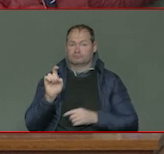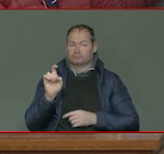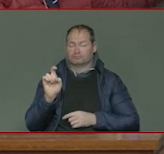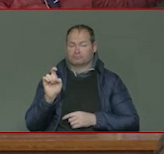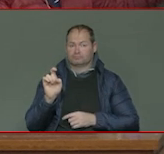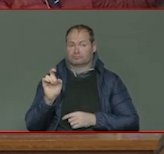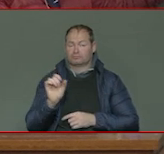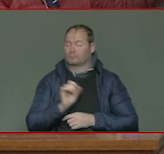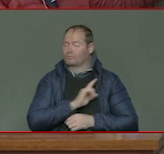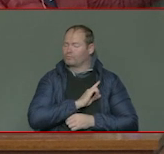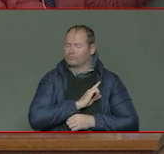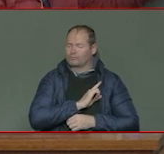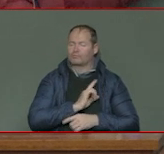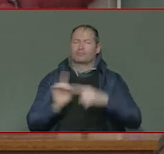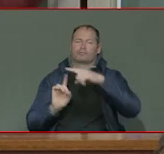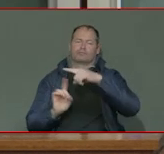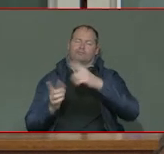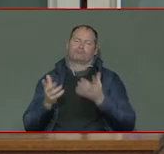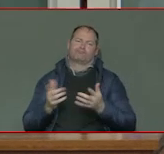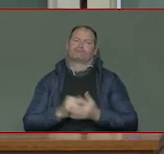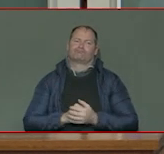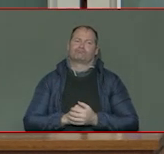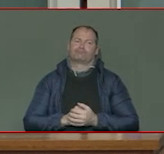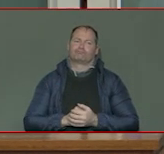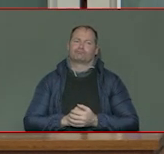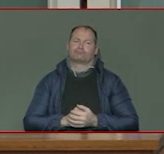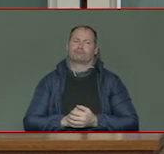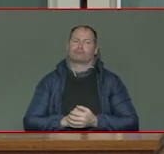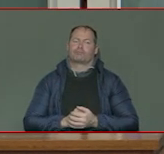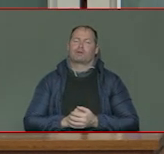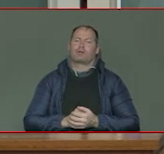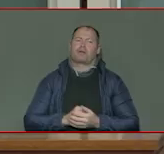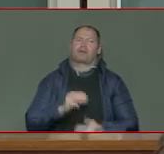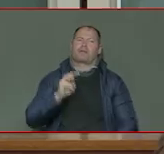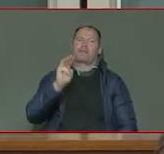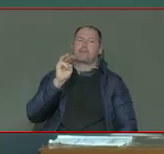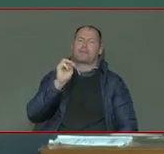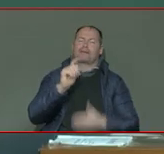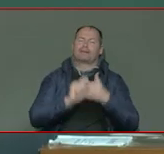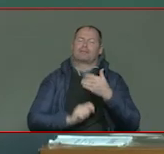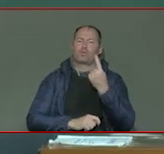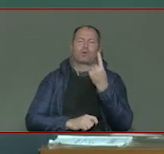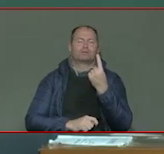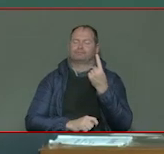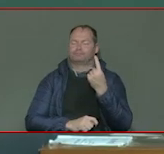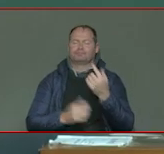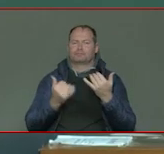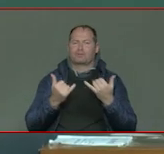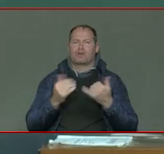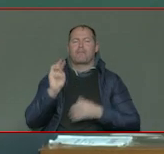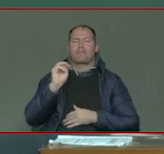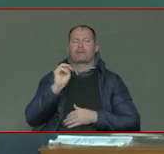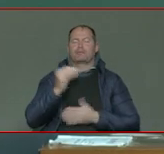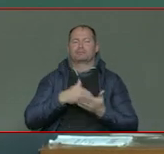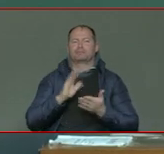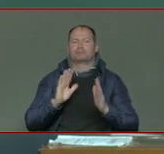in the denominator. It's not a monomial. If it's a monomial, it's one term. How did I get rid of the monomial? I